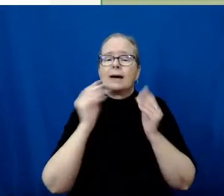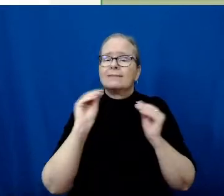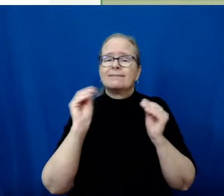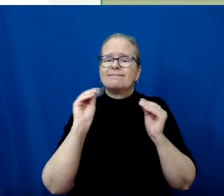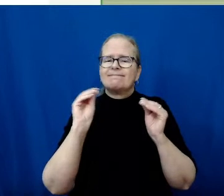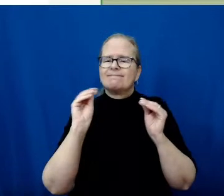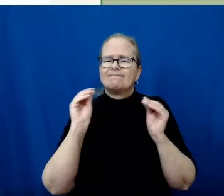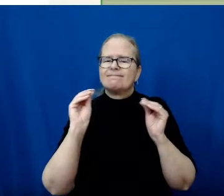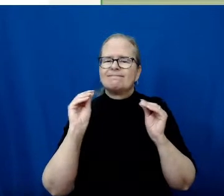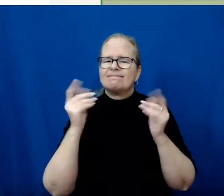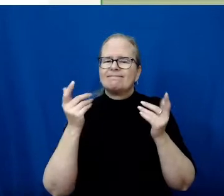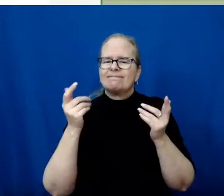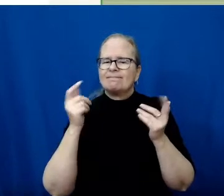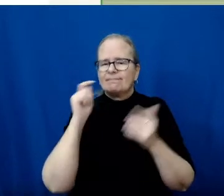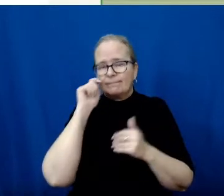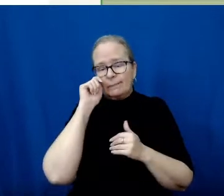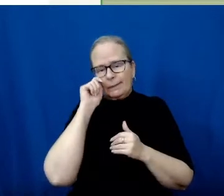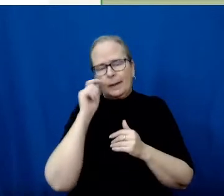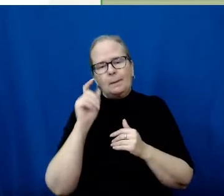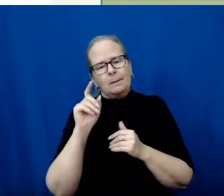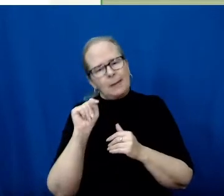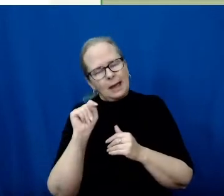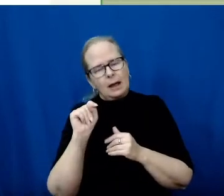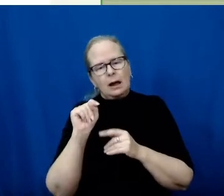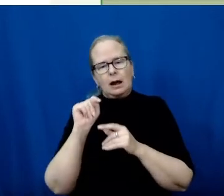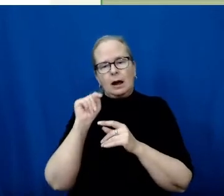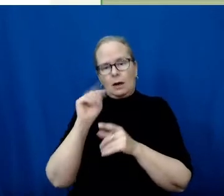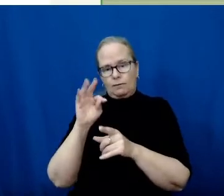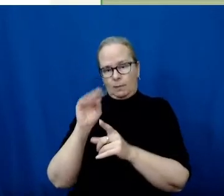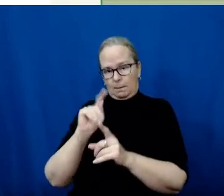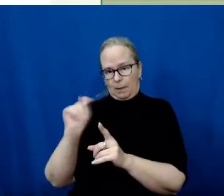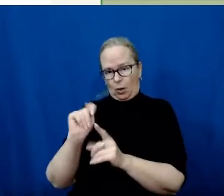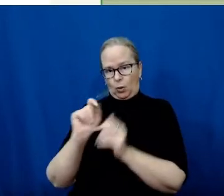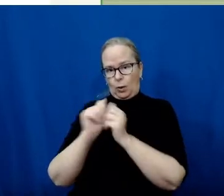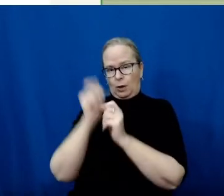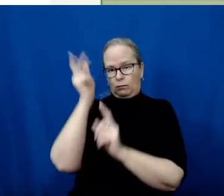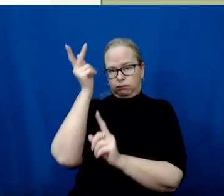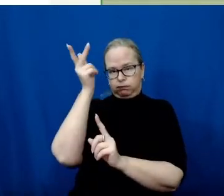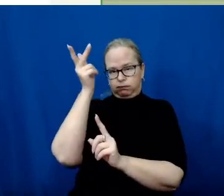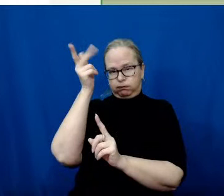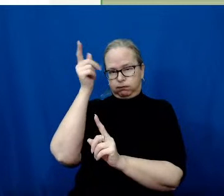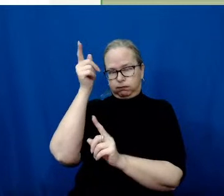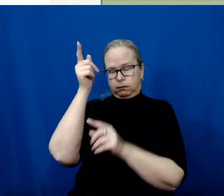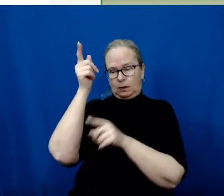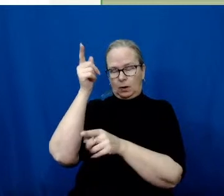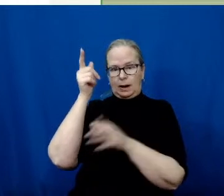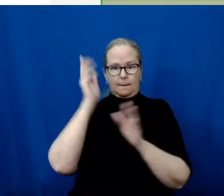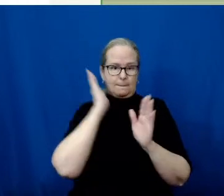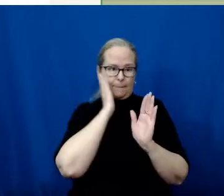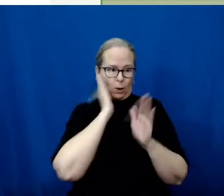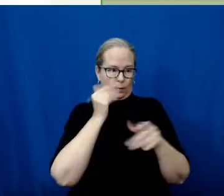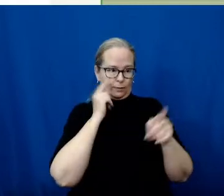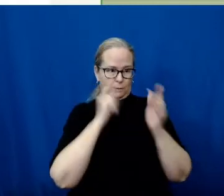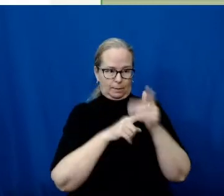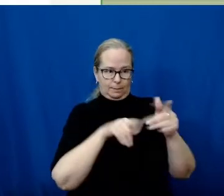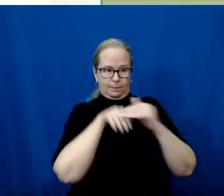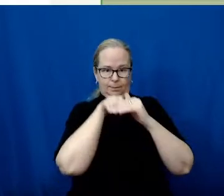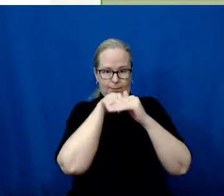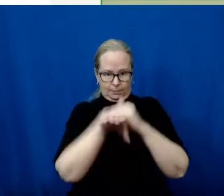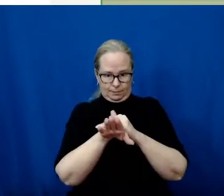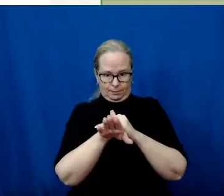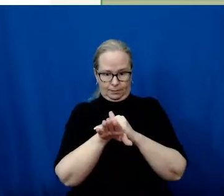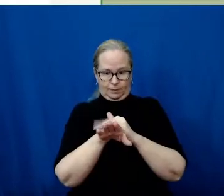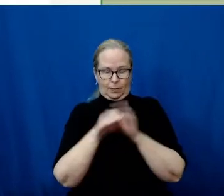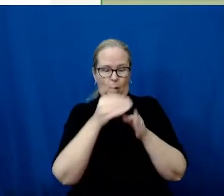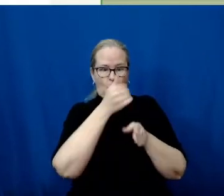identifies that we have a door entering the bedroom, and we have windows in the bathroom and the bedroom, and a door, of course, joining into